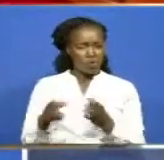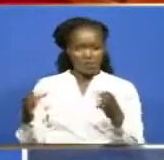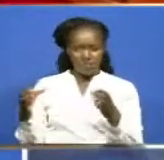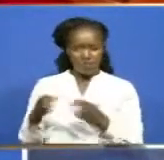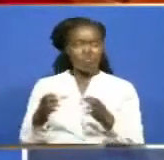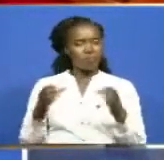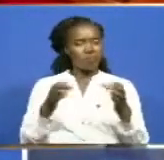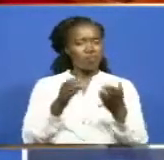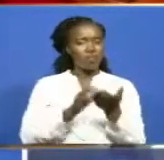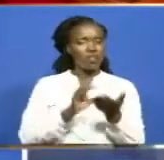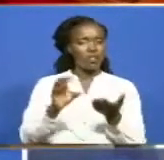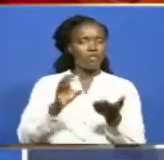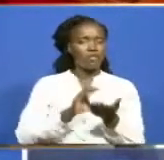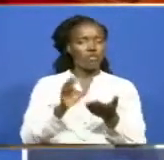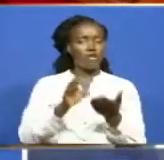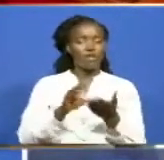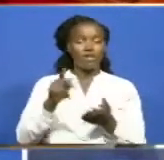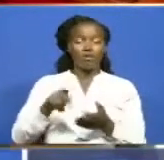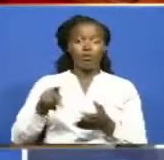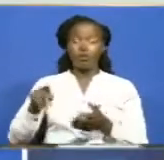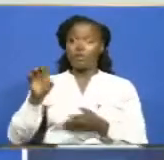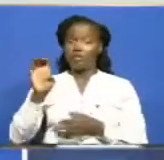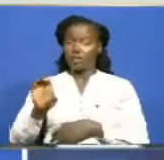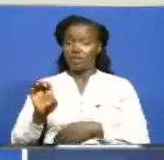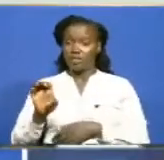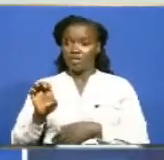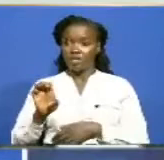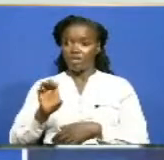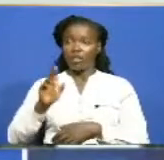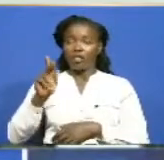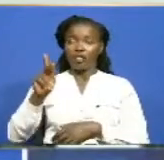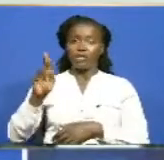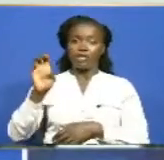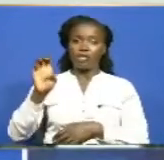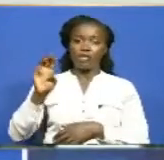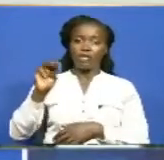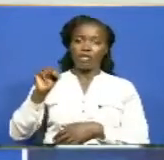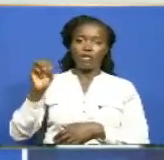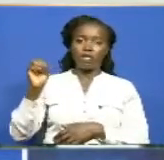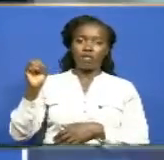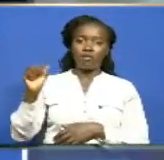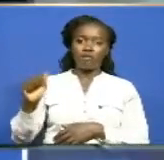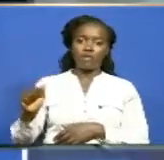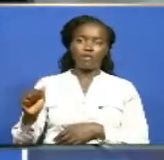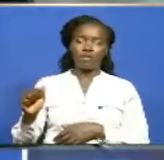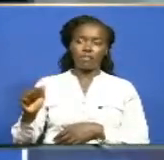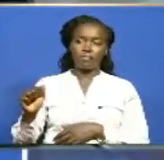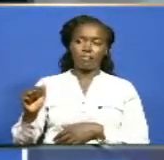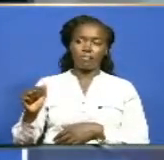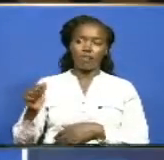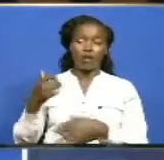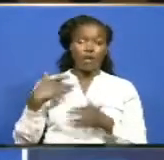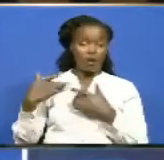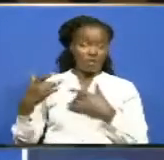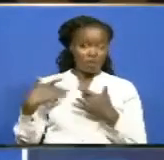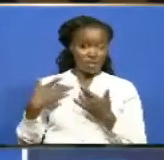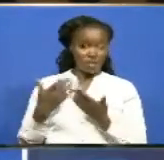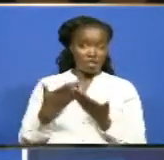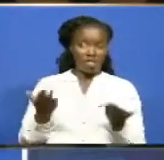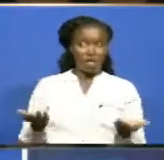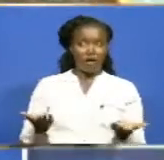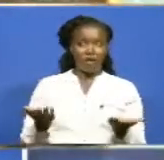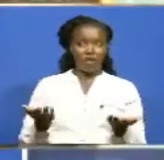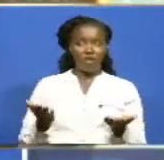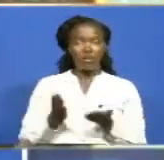that supplied personal protective equipment to Kenya Medical Supplies Authority. Of concern to the committee was how